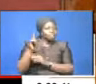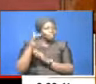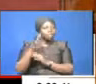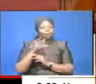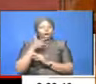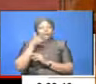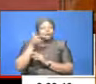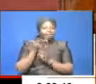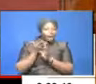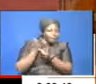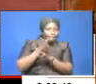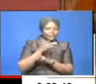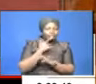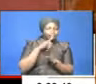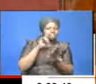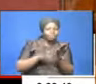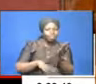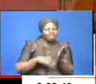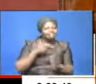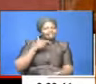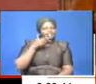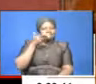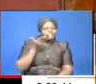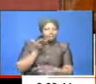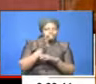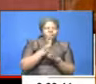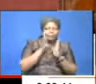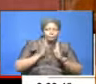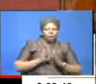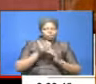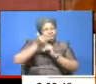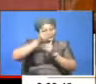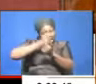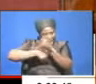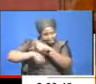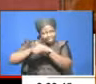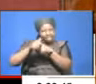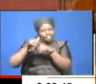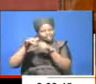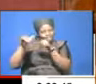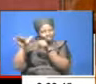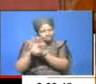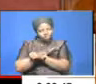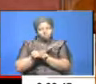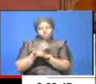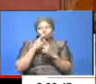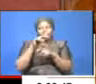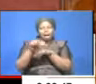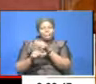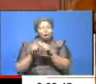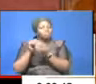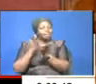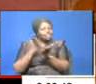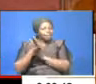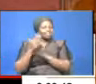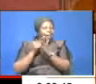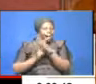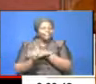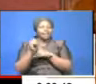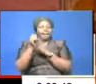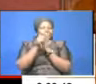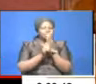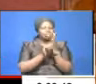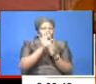respondent acted in full appreciation of rights under Article 38 of the